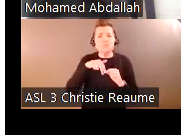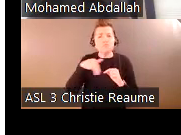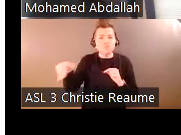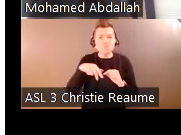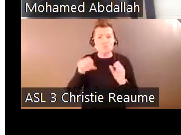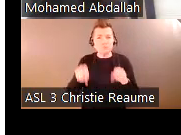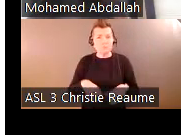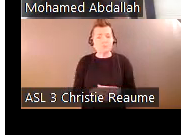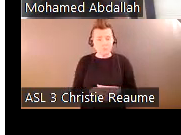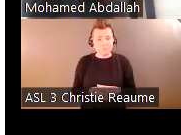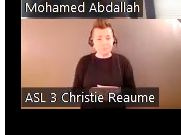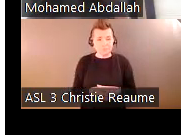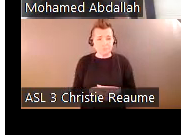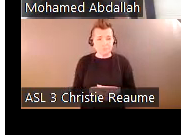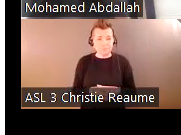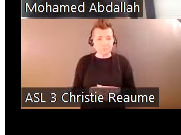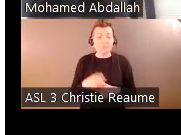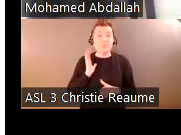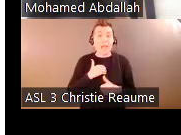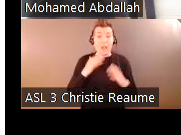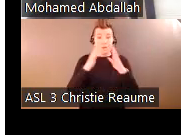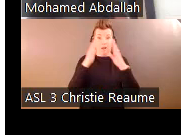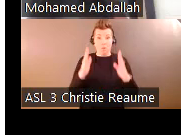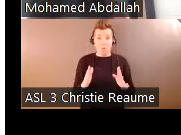The home has only four people